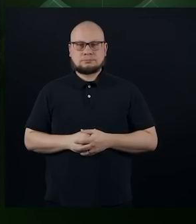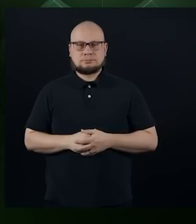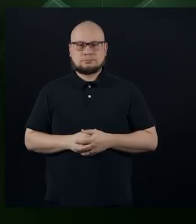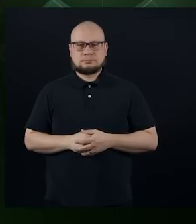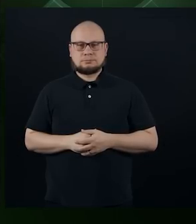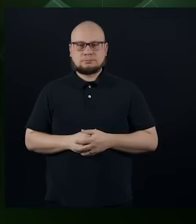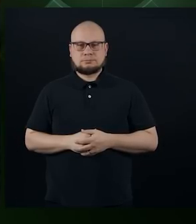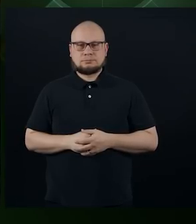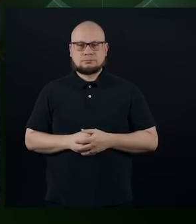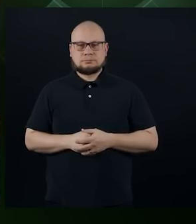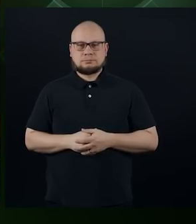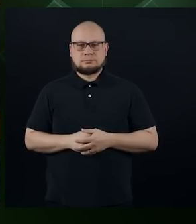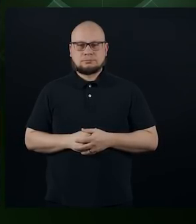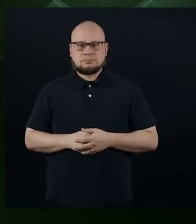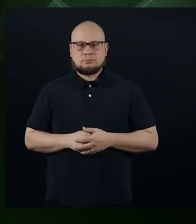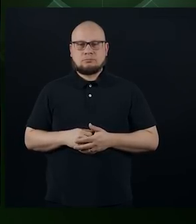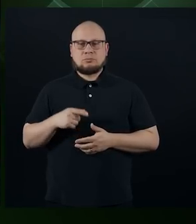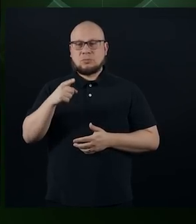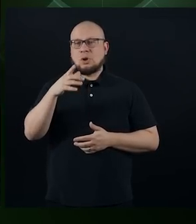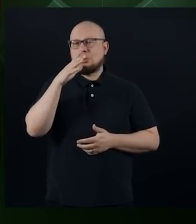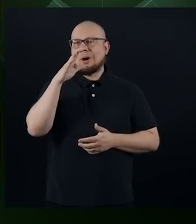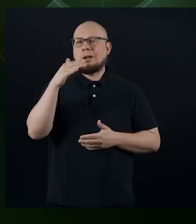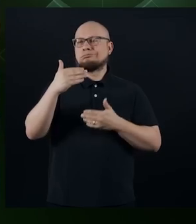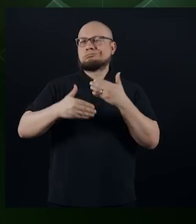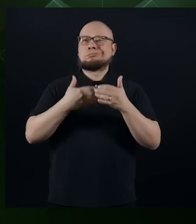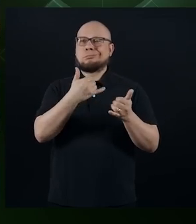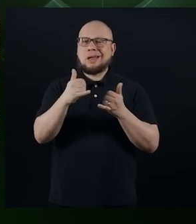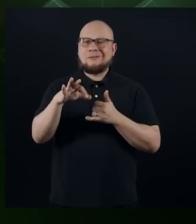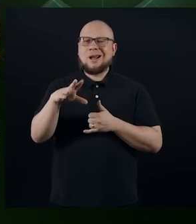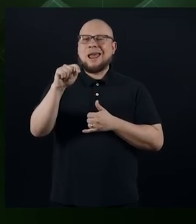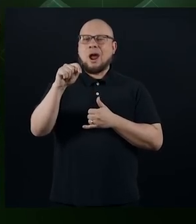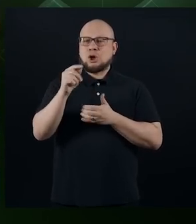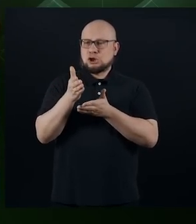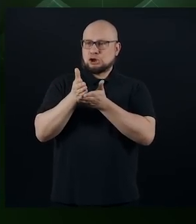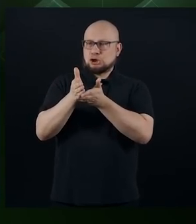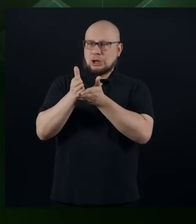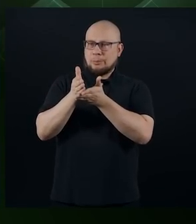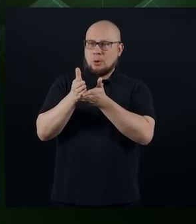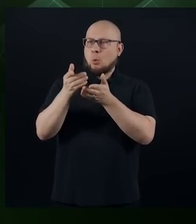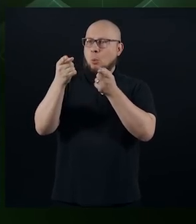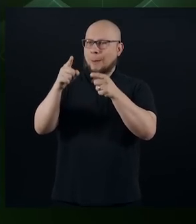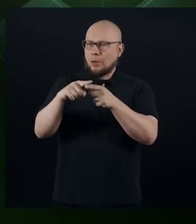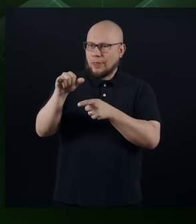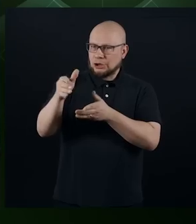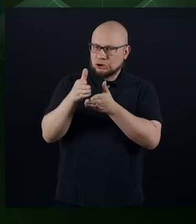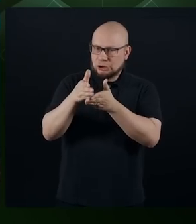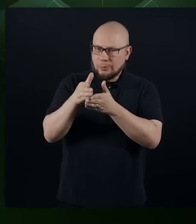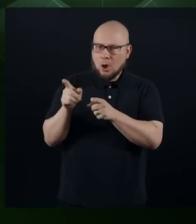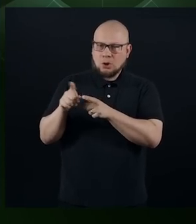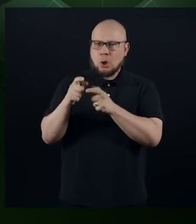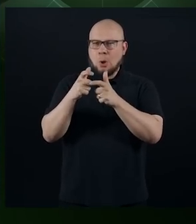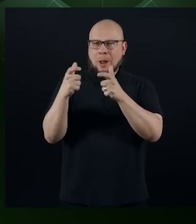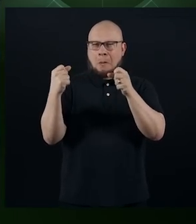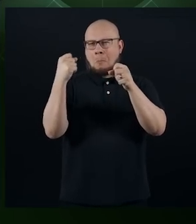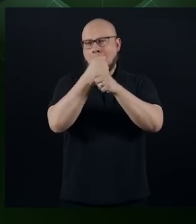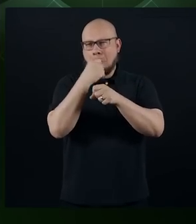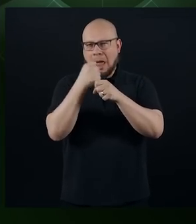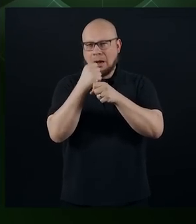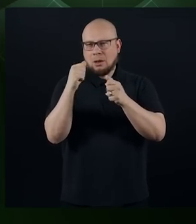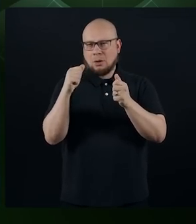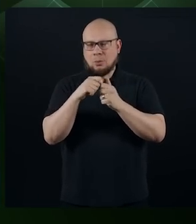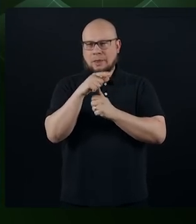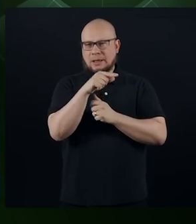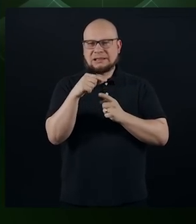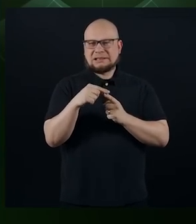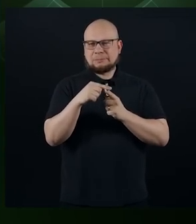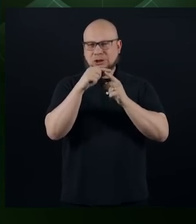Players will uncover the fate of the Black Pearl and its crew, and players will take part in an epic battle against a familiar Sea of Thieves enemy